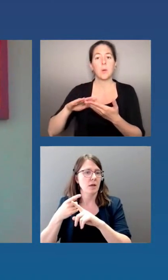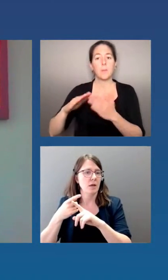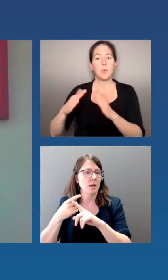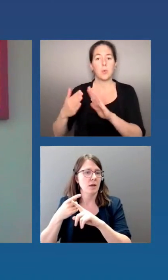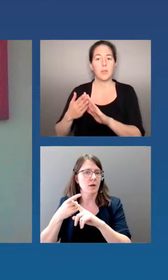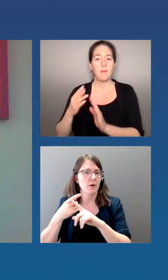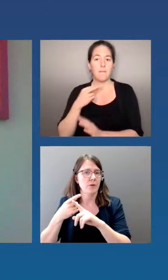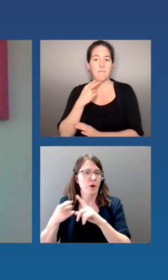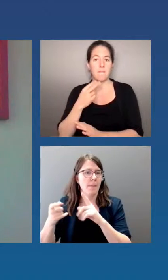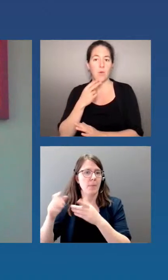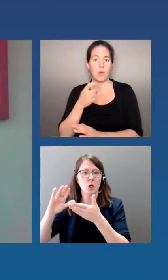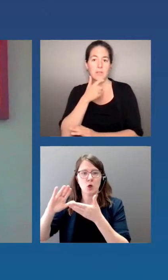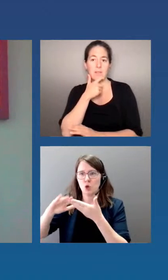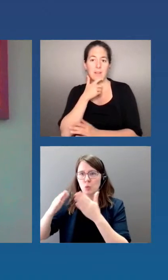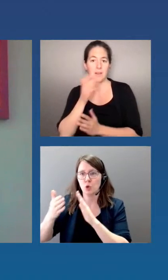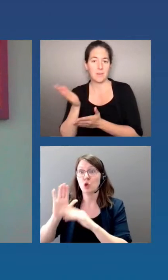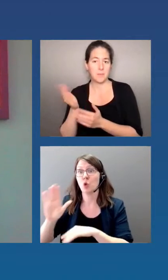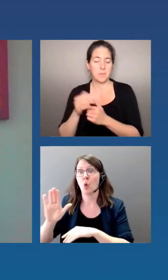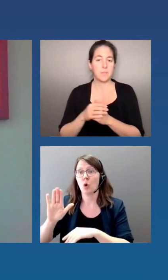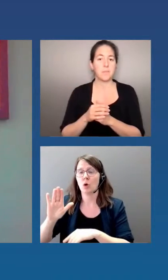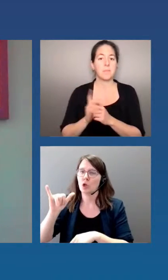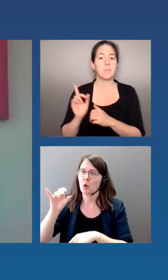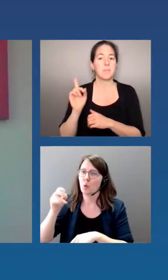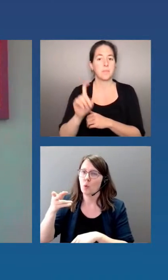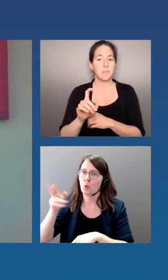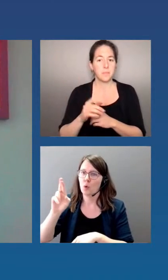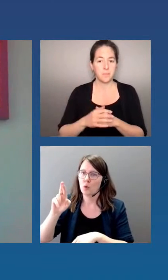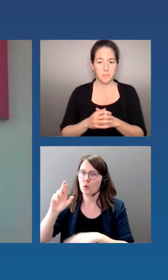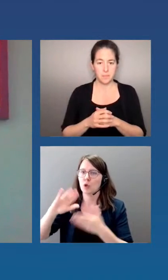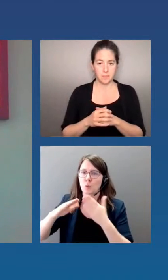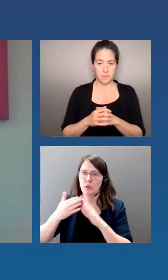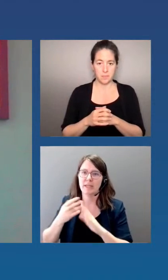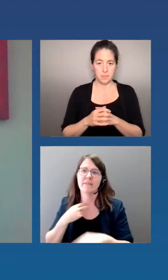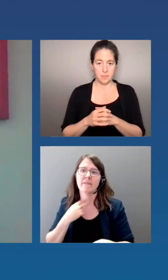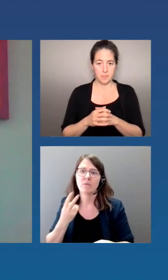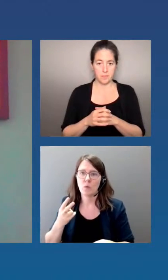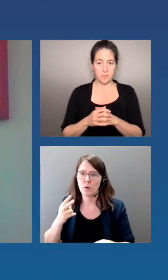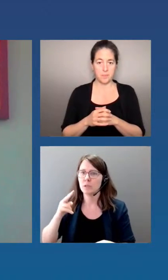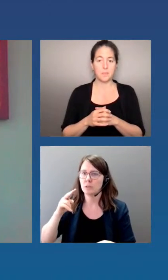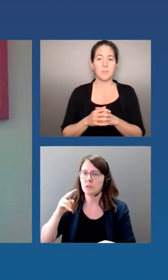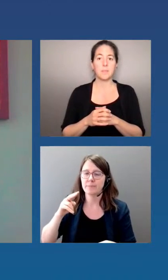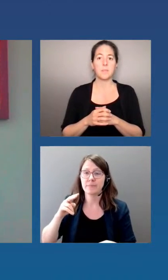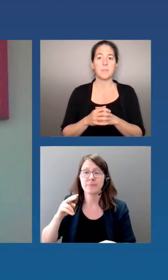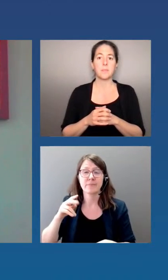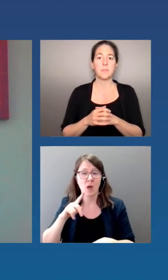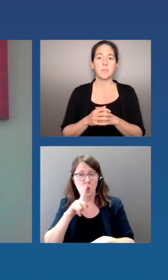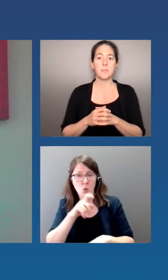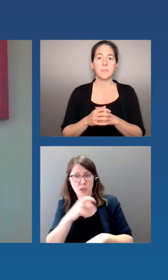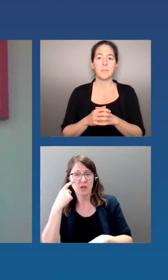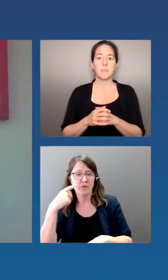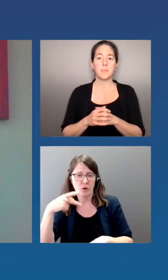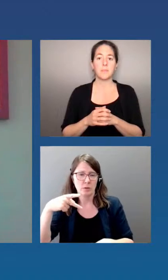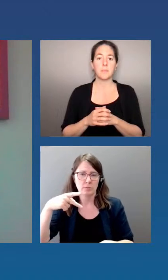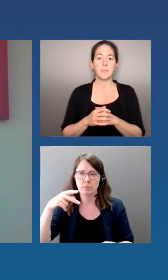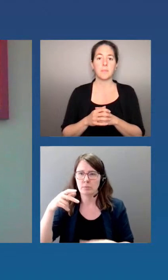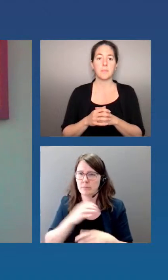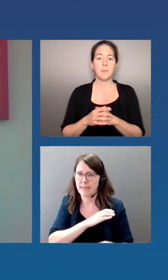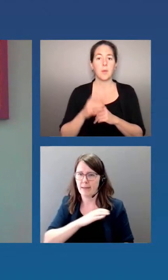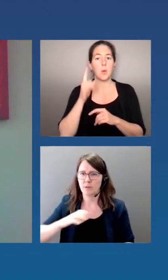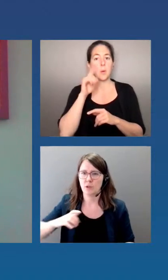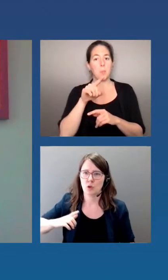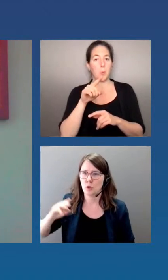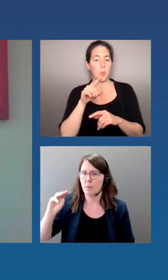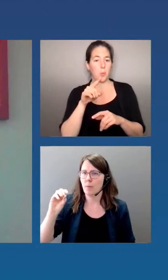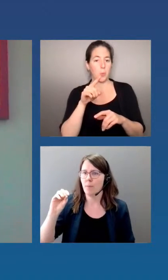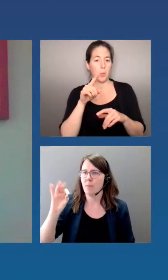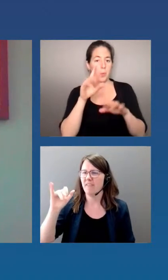Sorry, my mute was on. Maybe this is for Councillor Moffatt because it's probably more of a political question, but where are we on waste